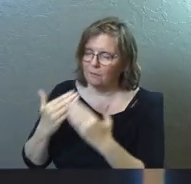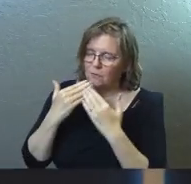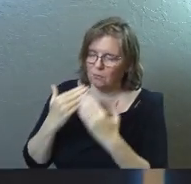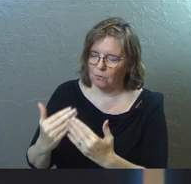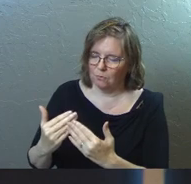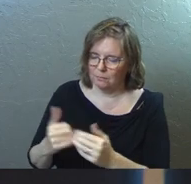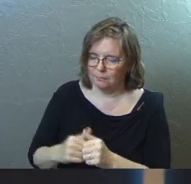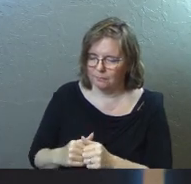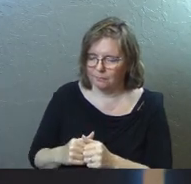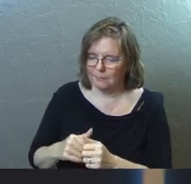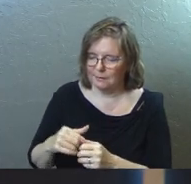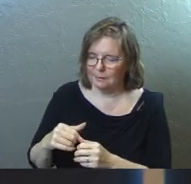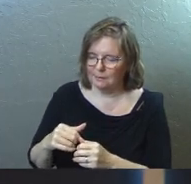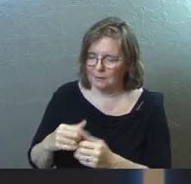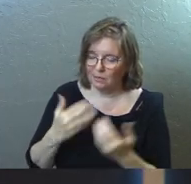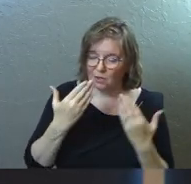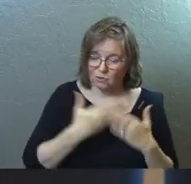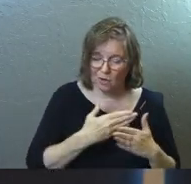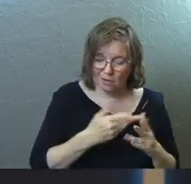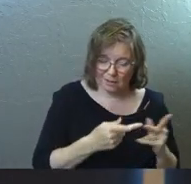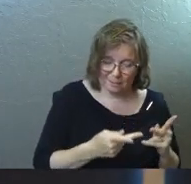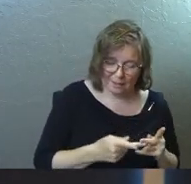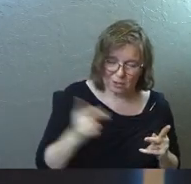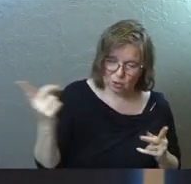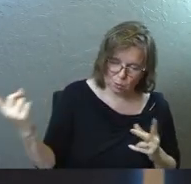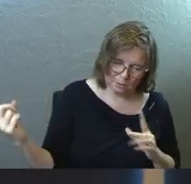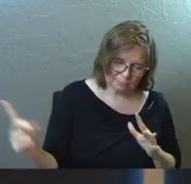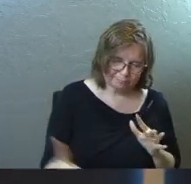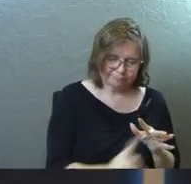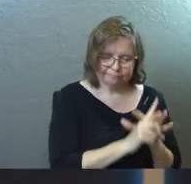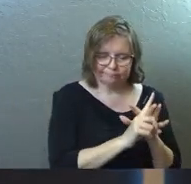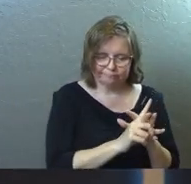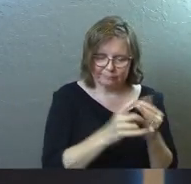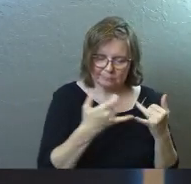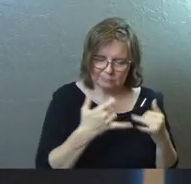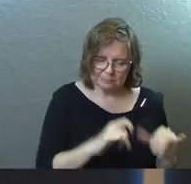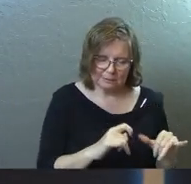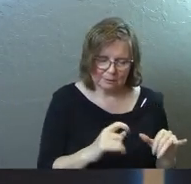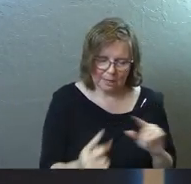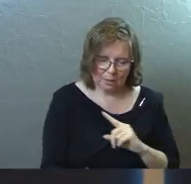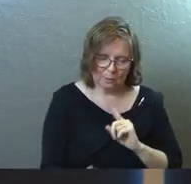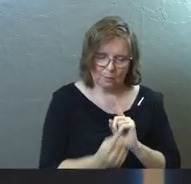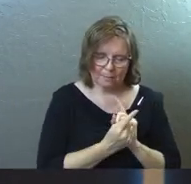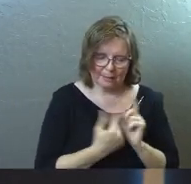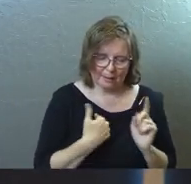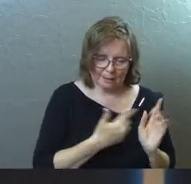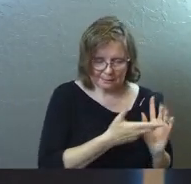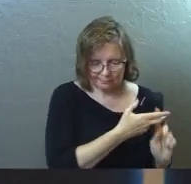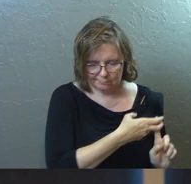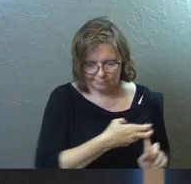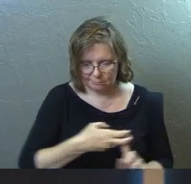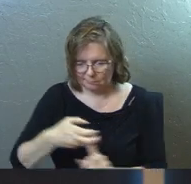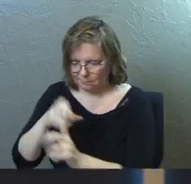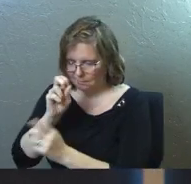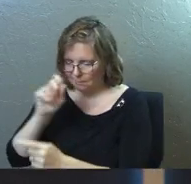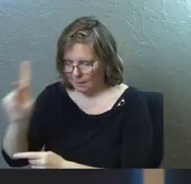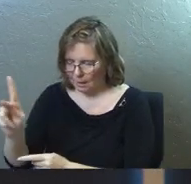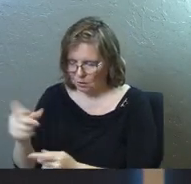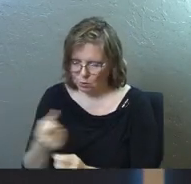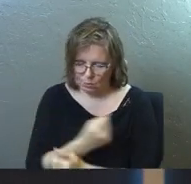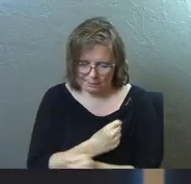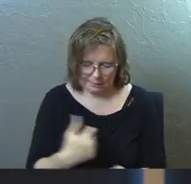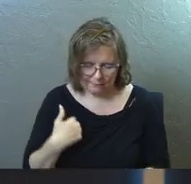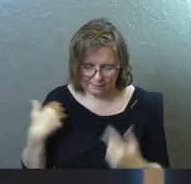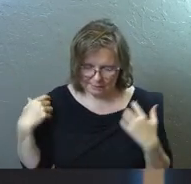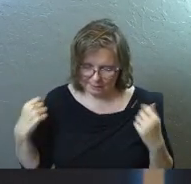thankful that the deepest and darkest place, Lord, you can get there. You can meet us there and bring us back. That you can